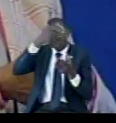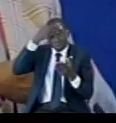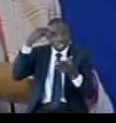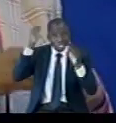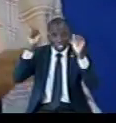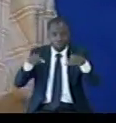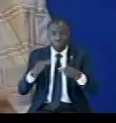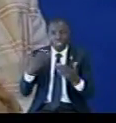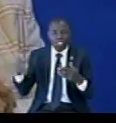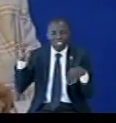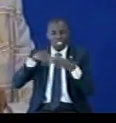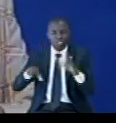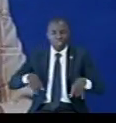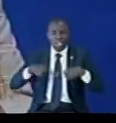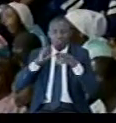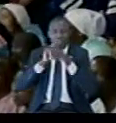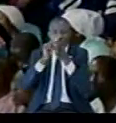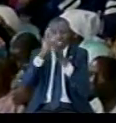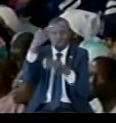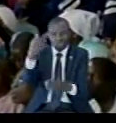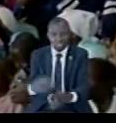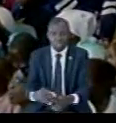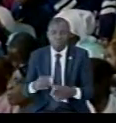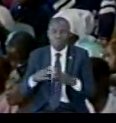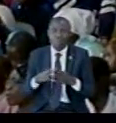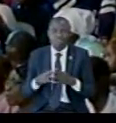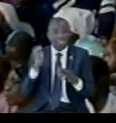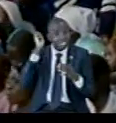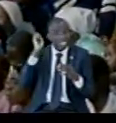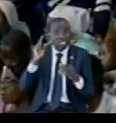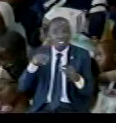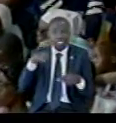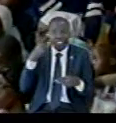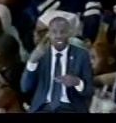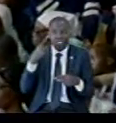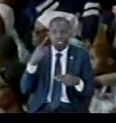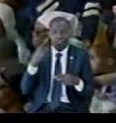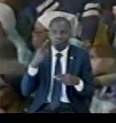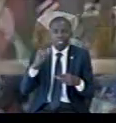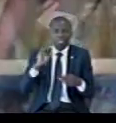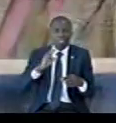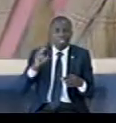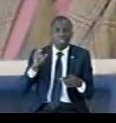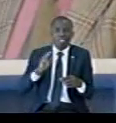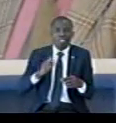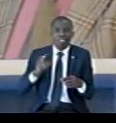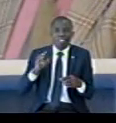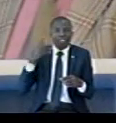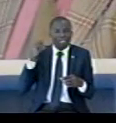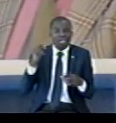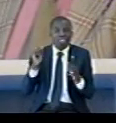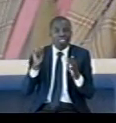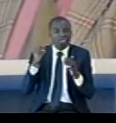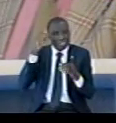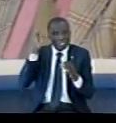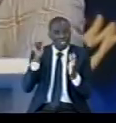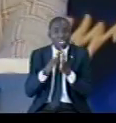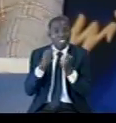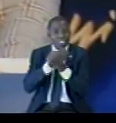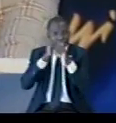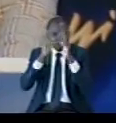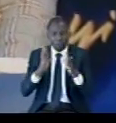your life in Jesus' name. He said, a Savior that God